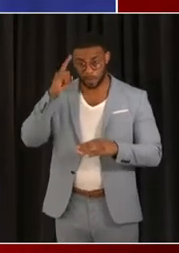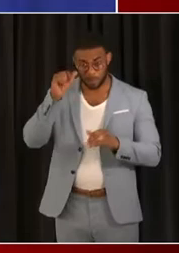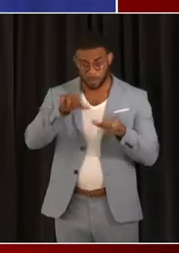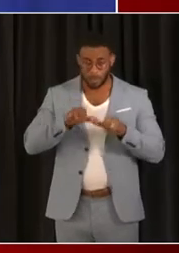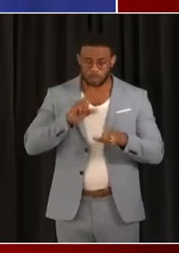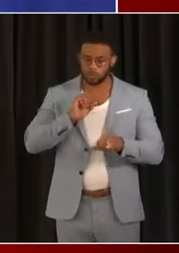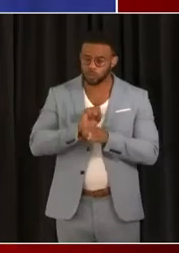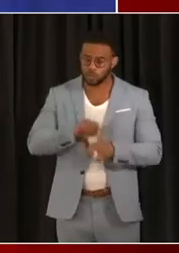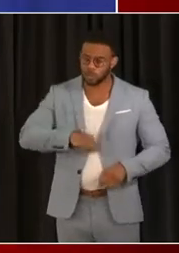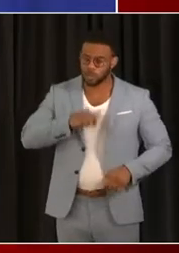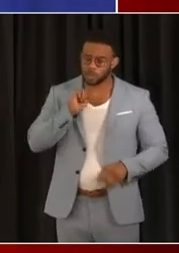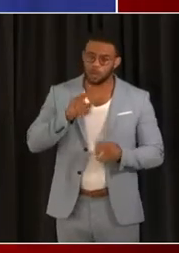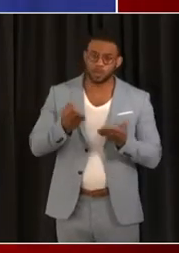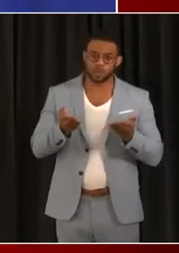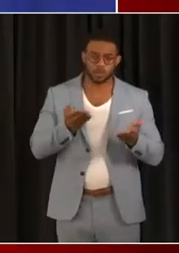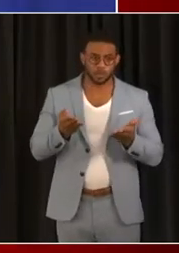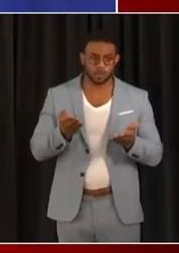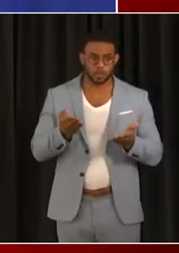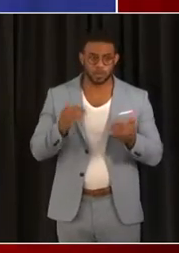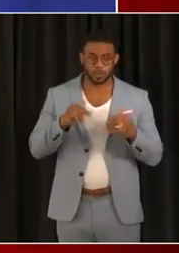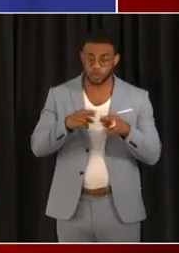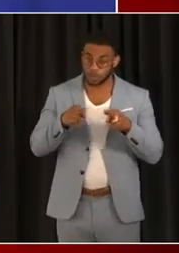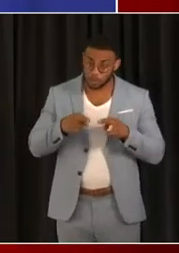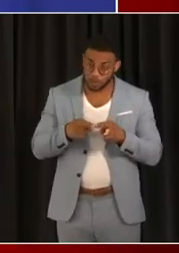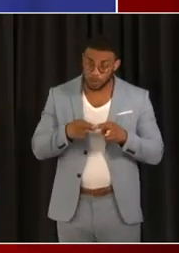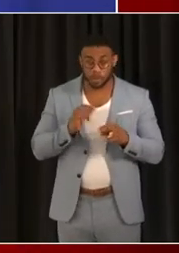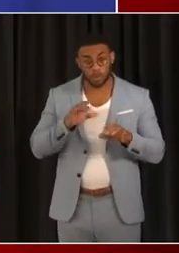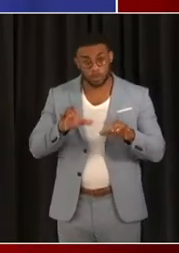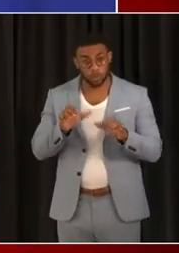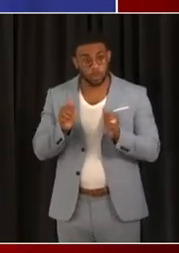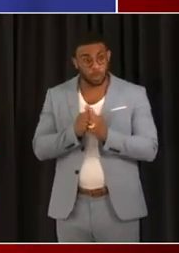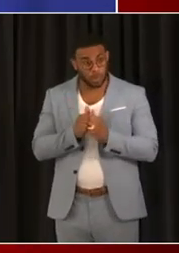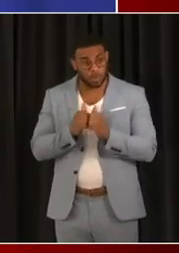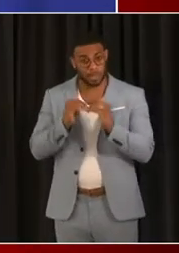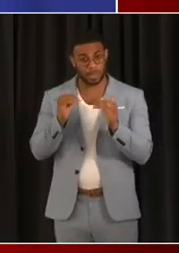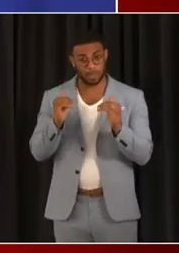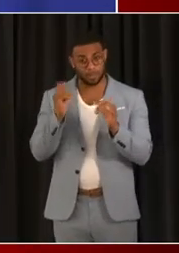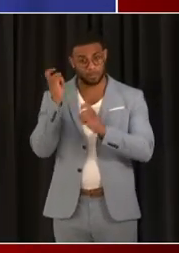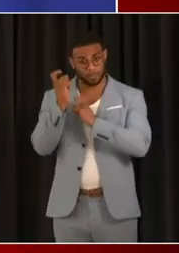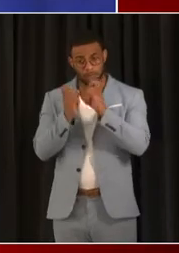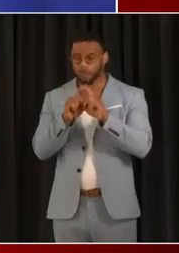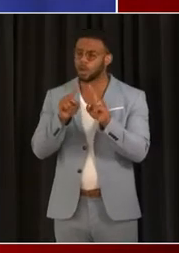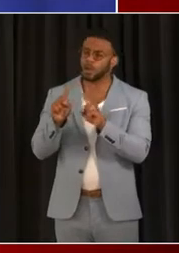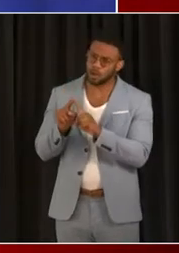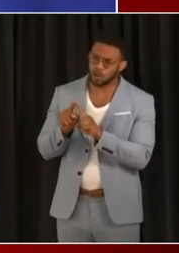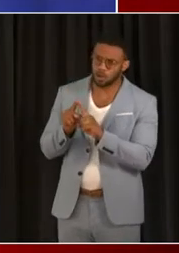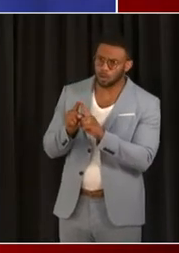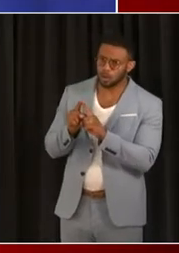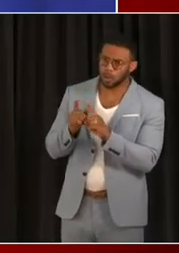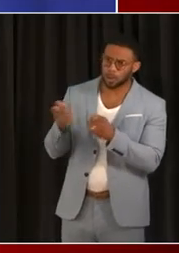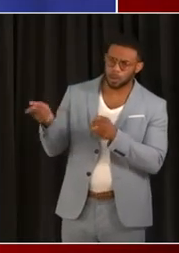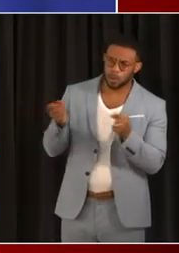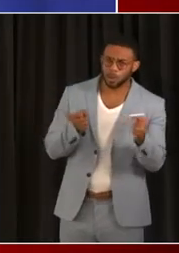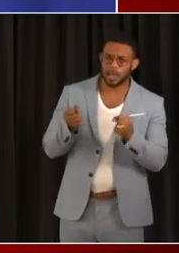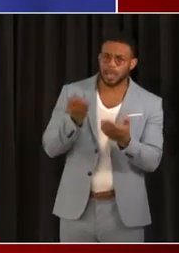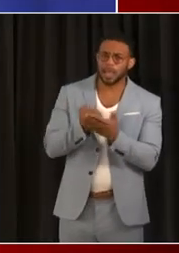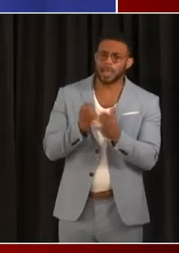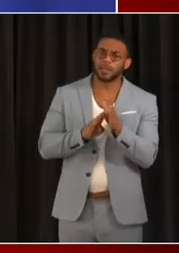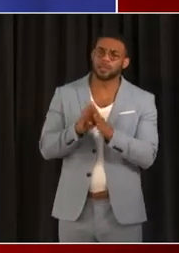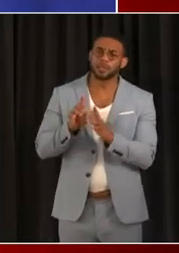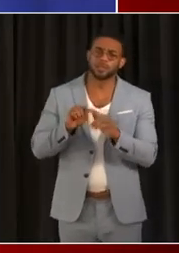Area is truly proud to not only serve this region, and we do it with a level of philanthropy, but also by bringing